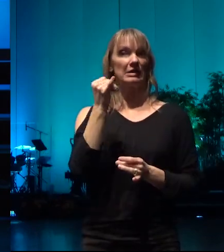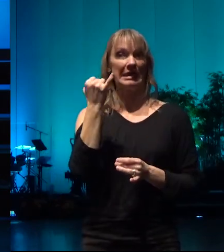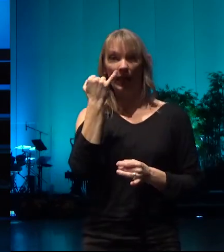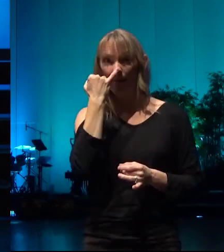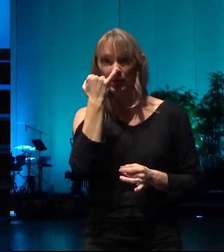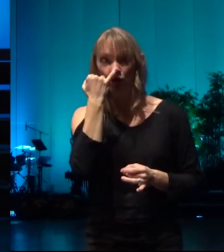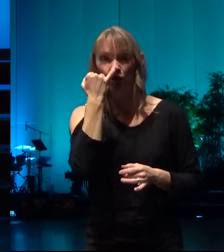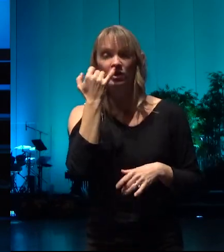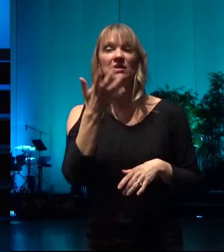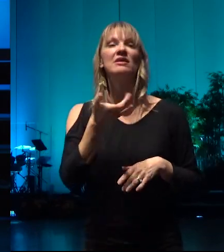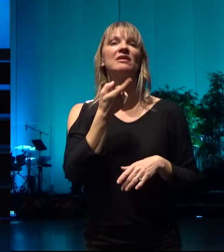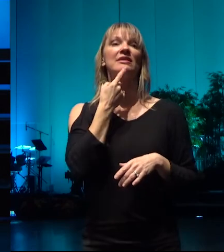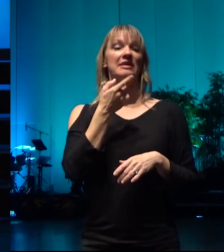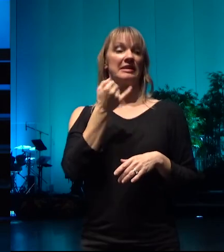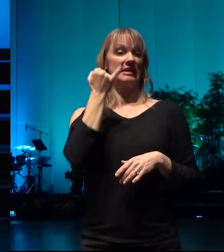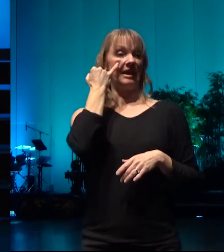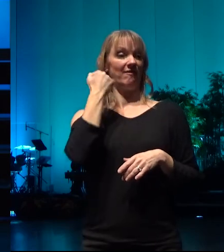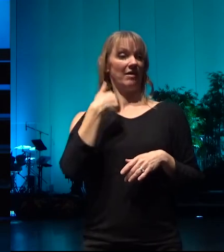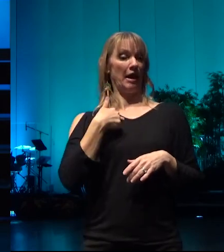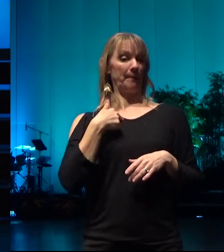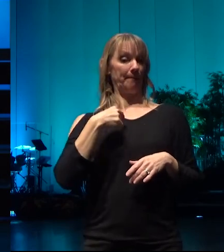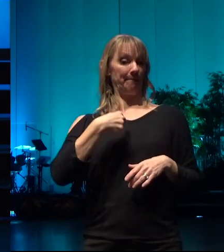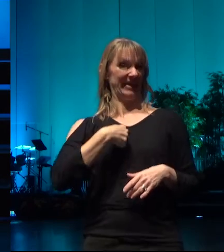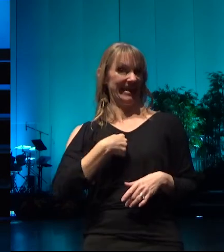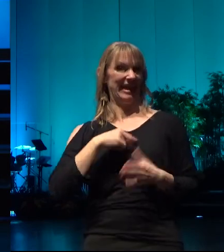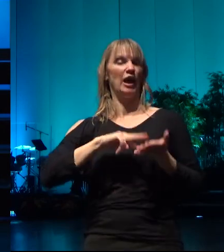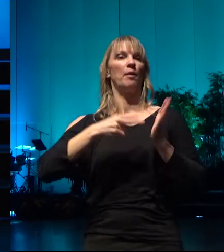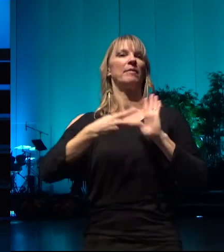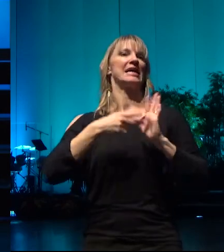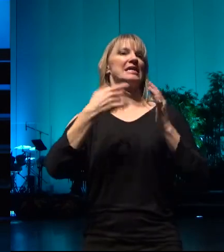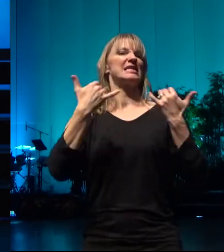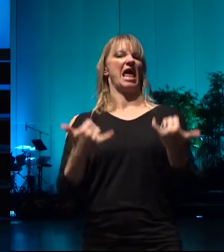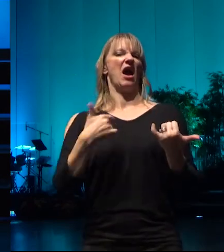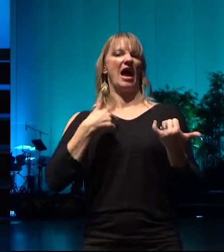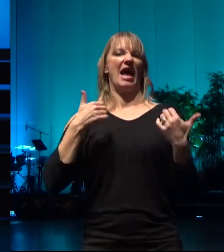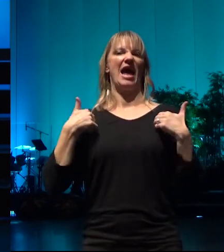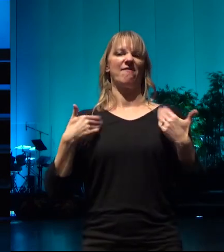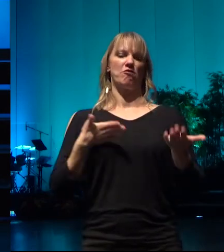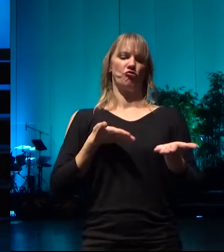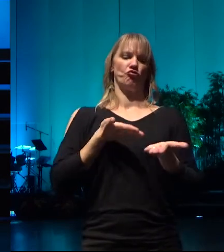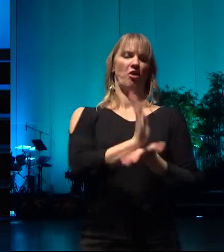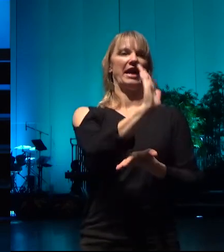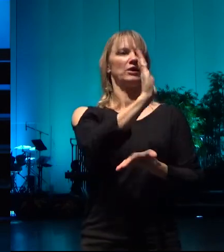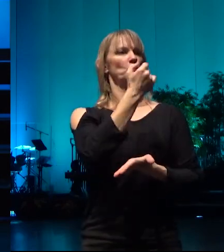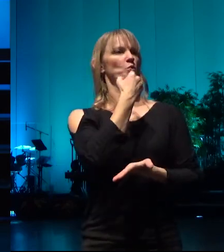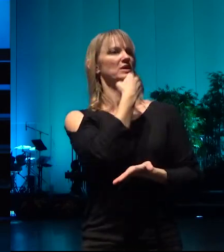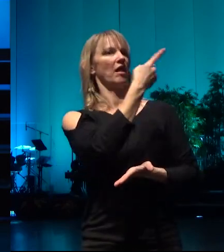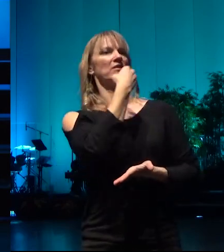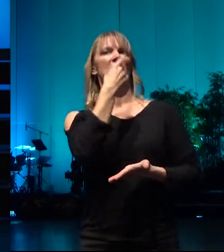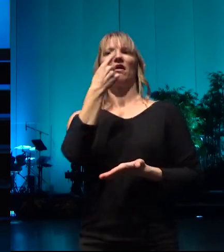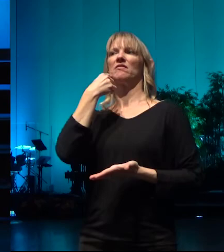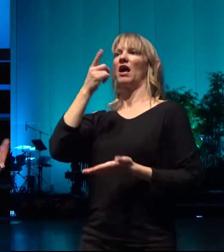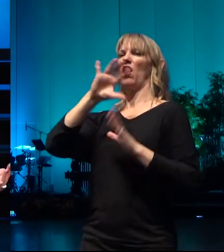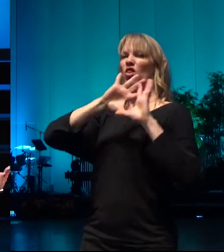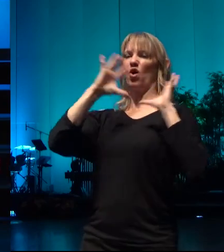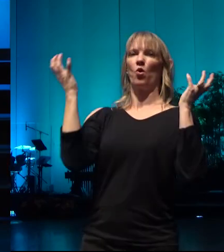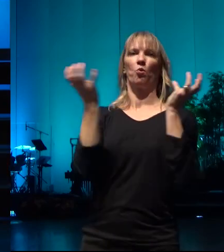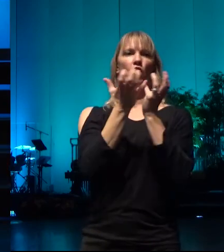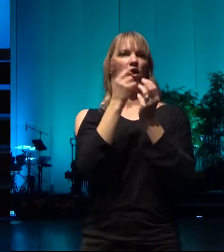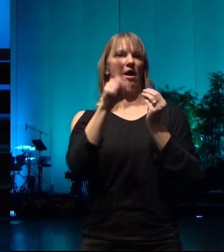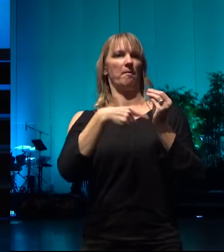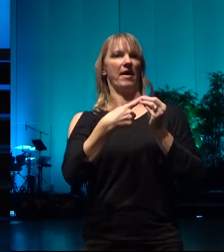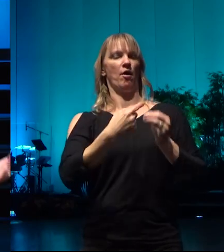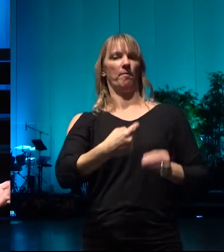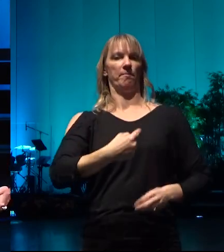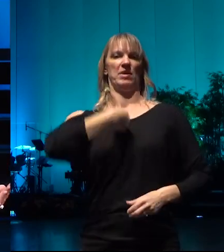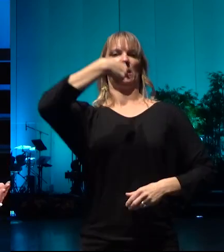spiritual immaturity that says if I'm going to be me, that means that I now have a right to tell the world